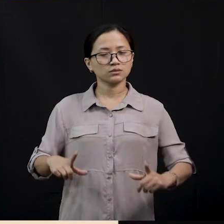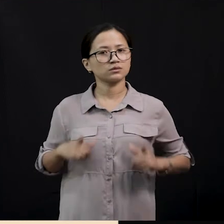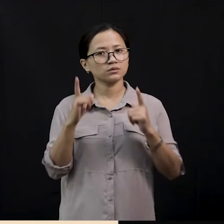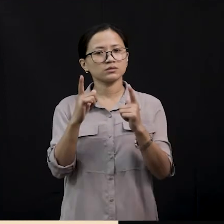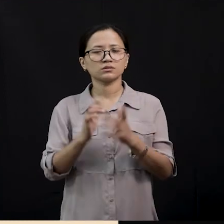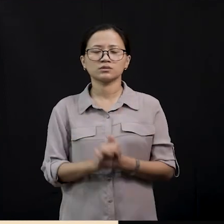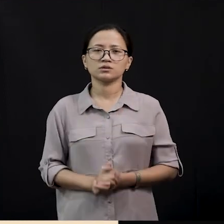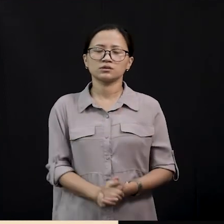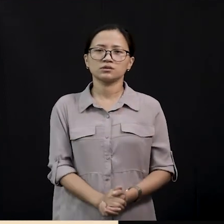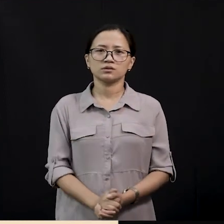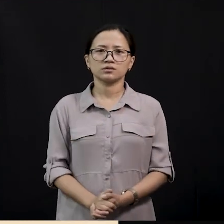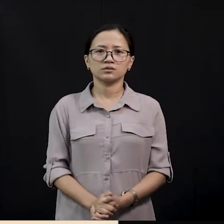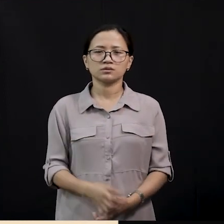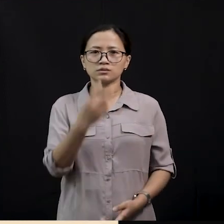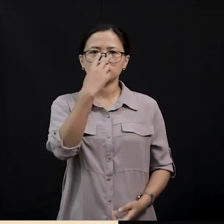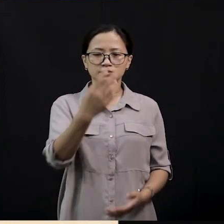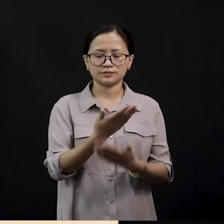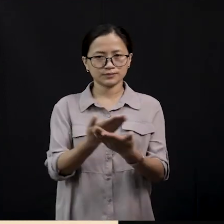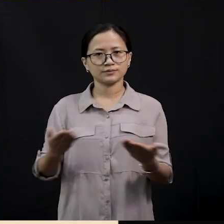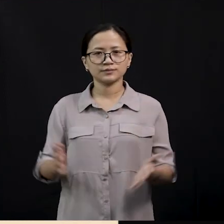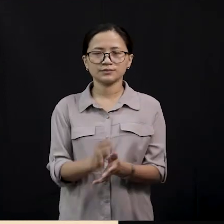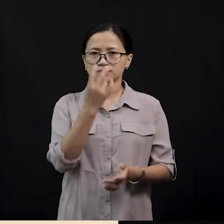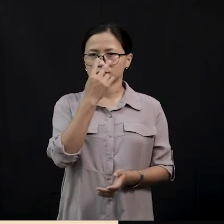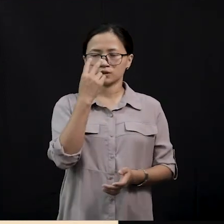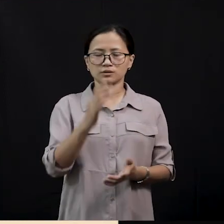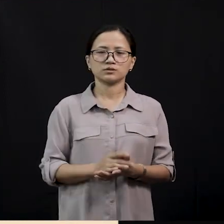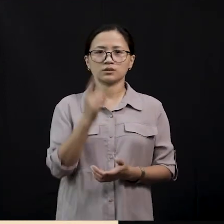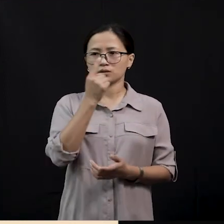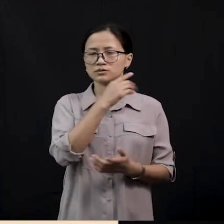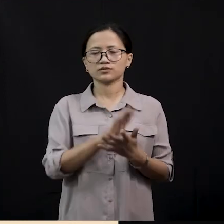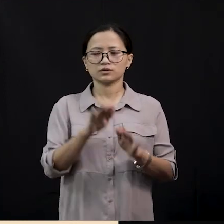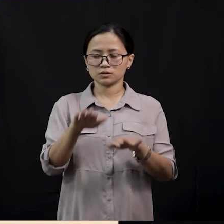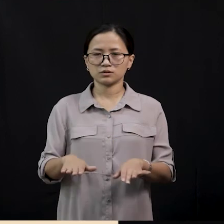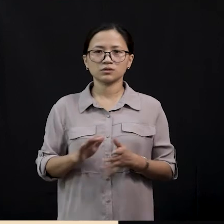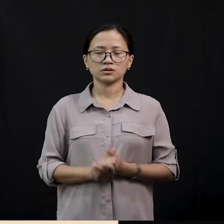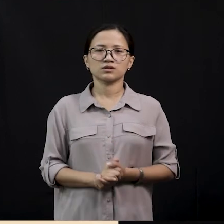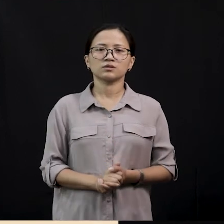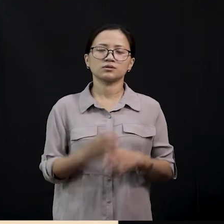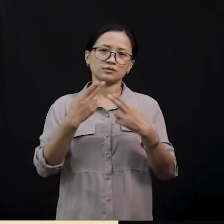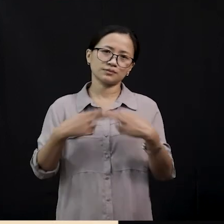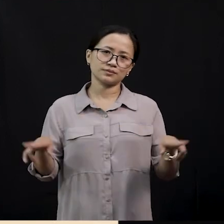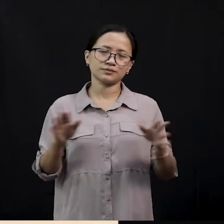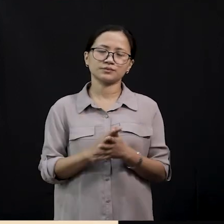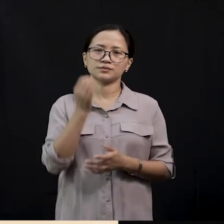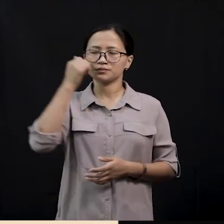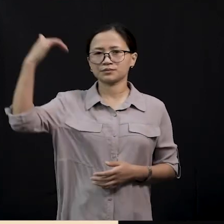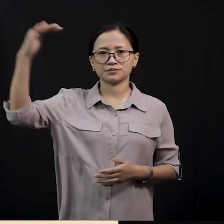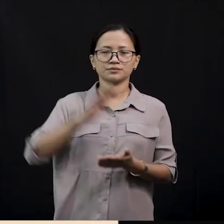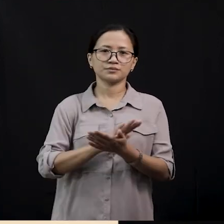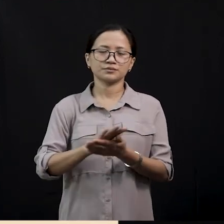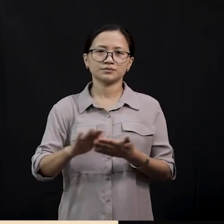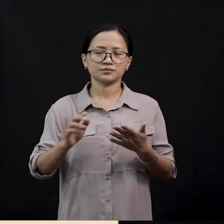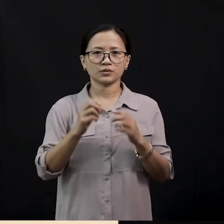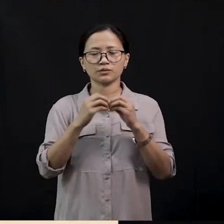childlike and seeing things through the eyes of a child, he was able to become a free man. So that